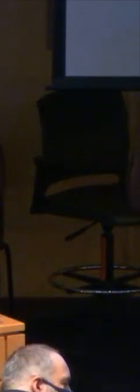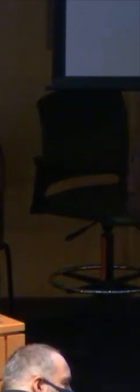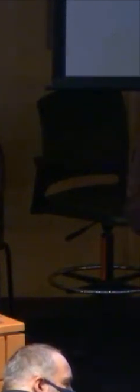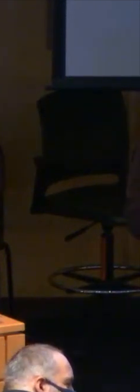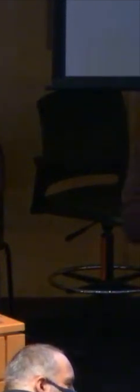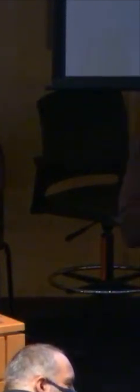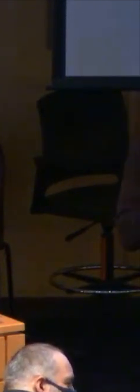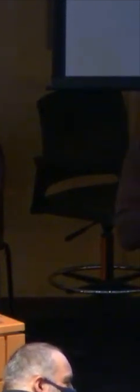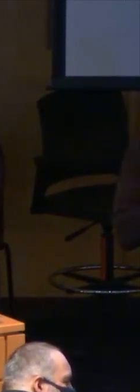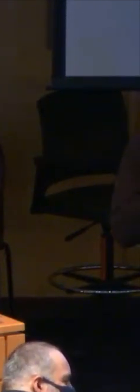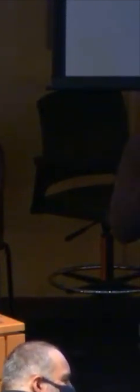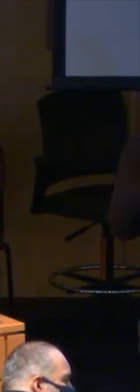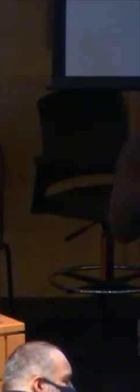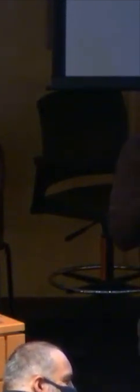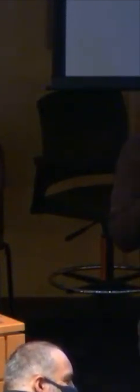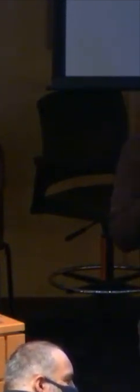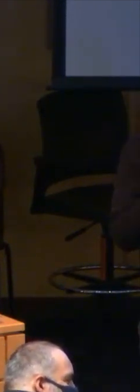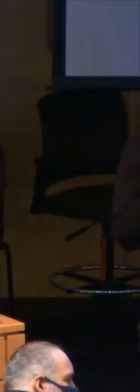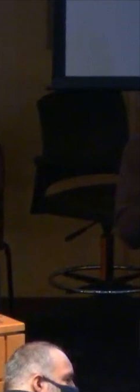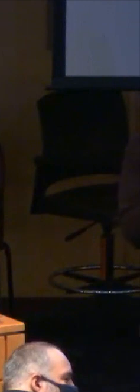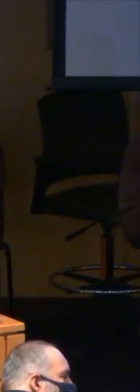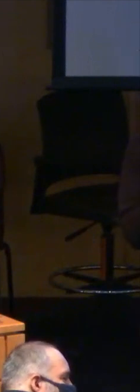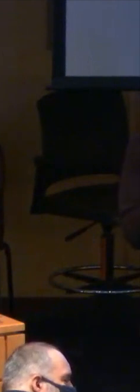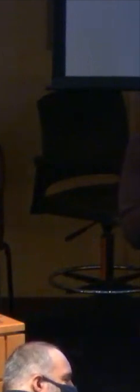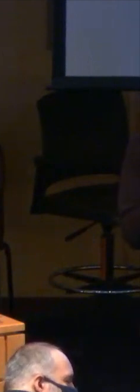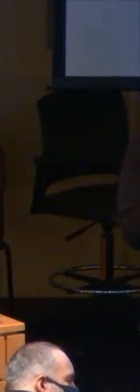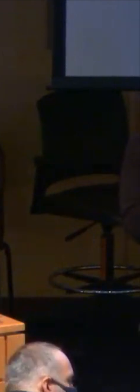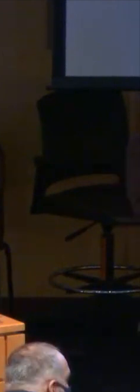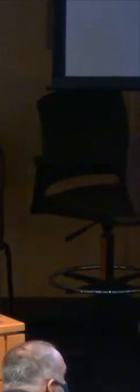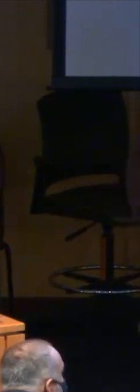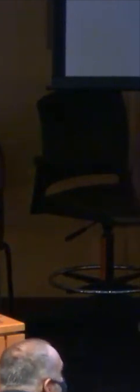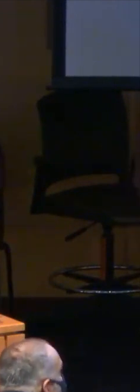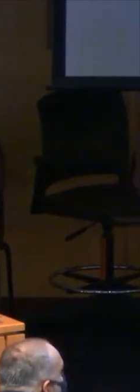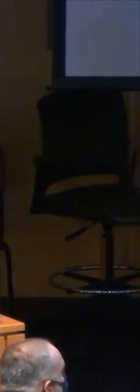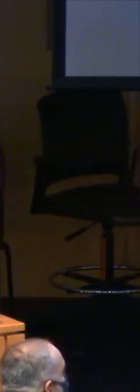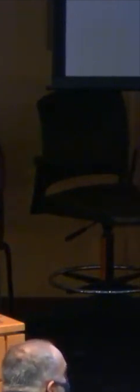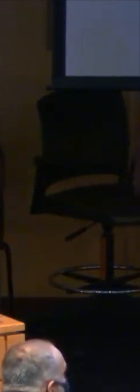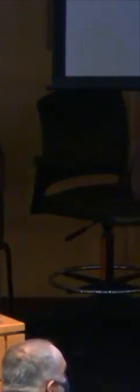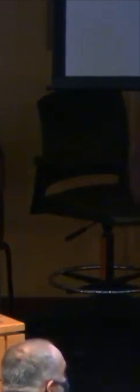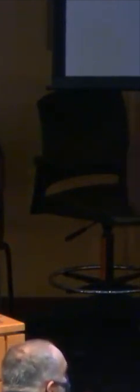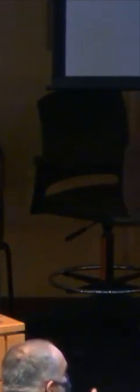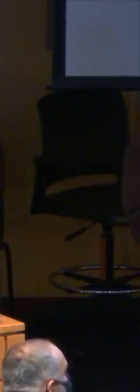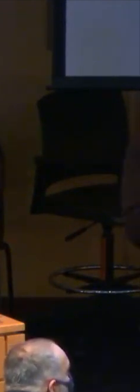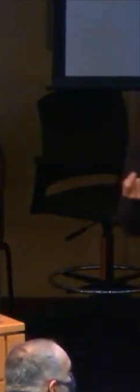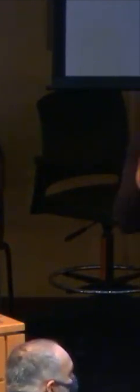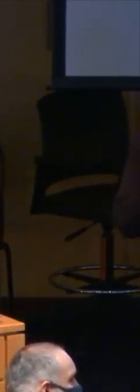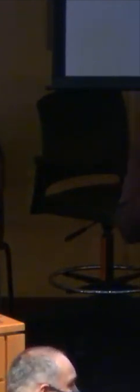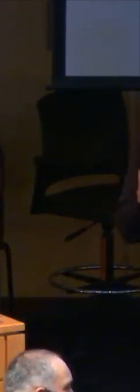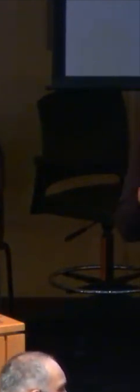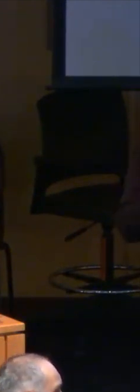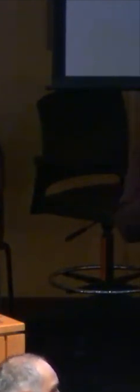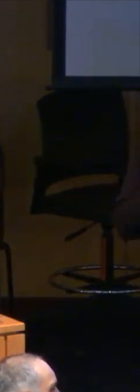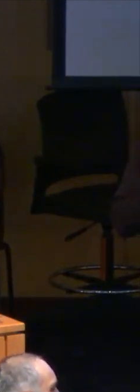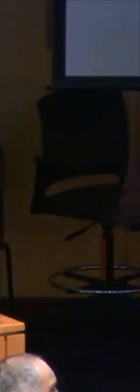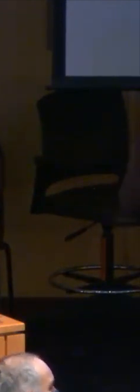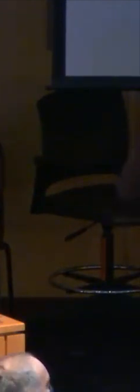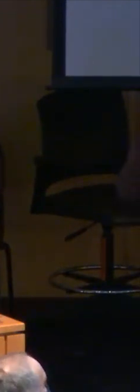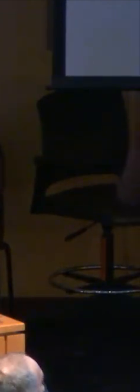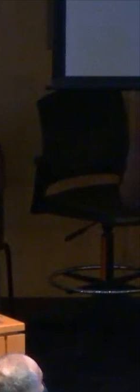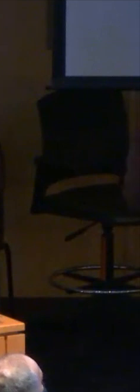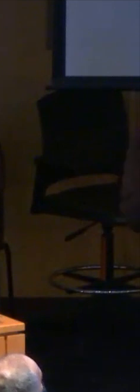and the ice sheet models will be at a stage that is advanced enough that maybe